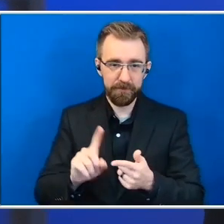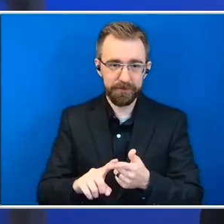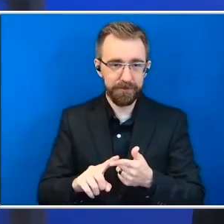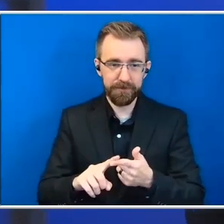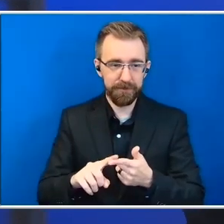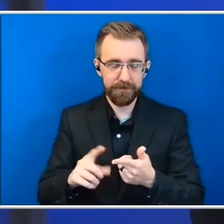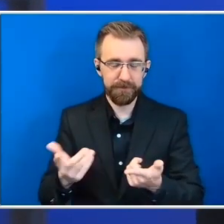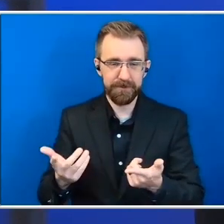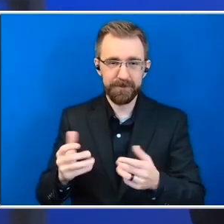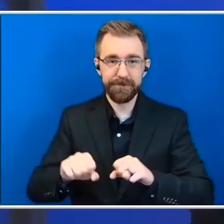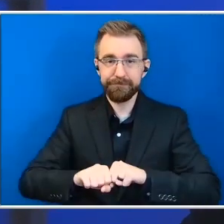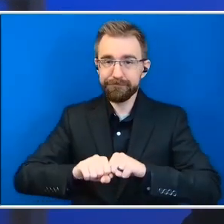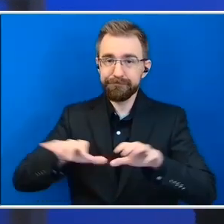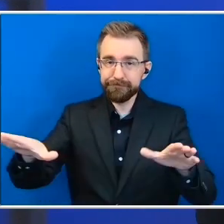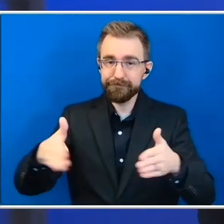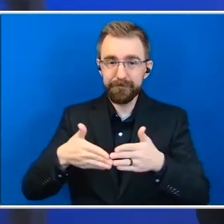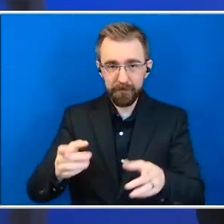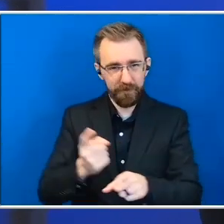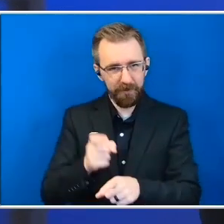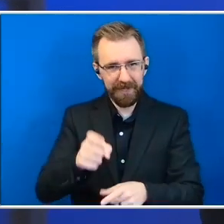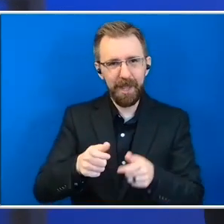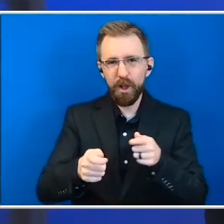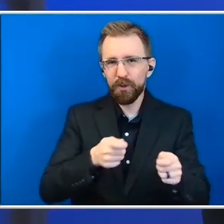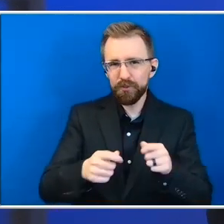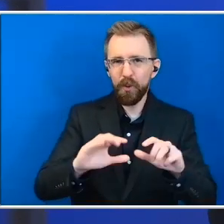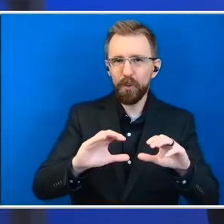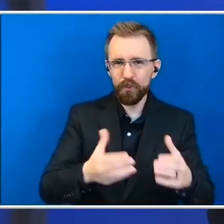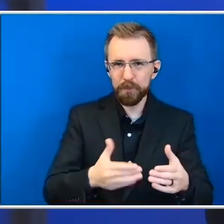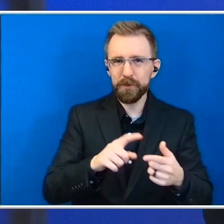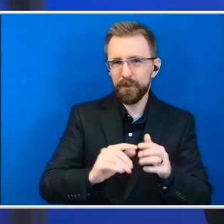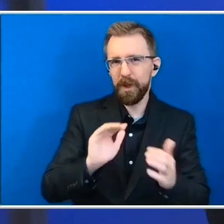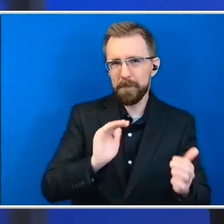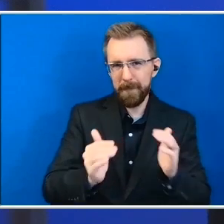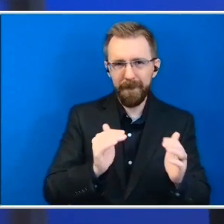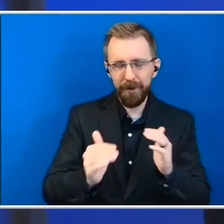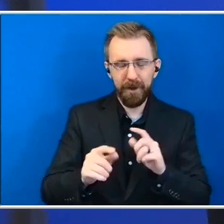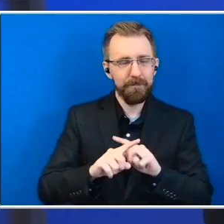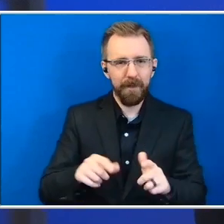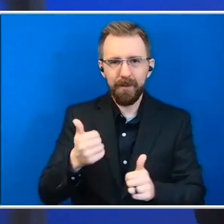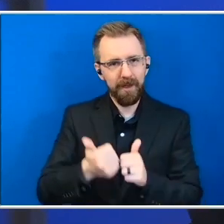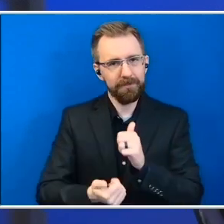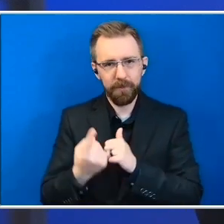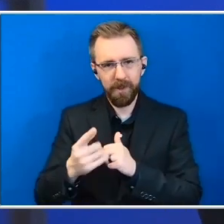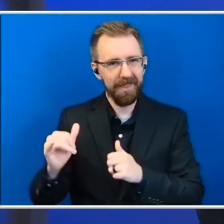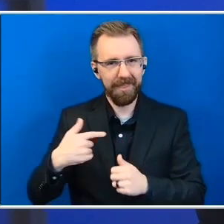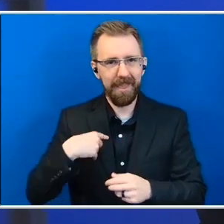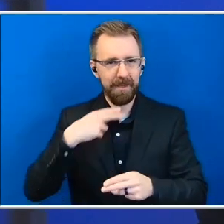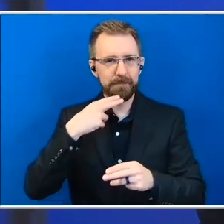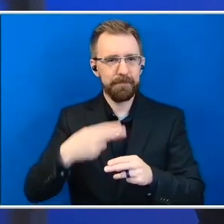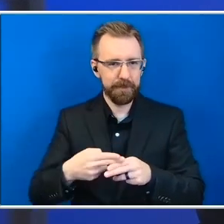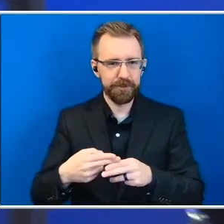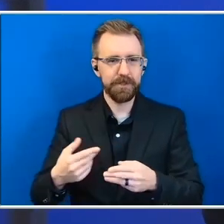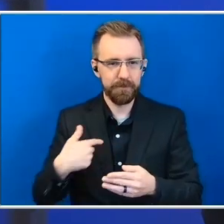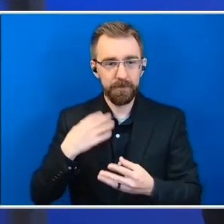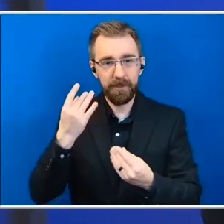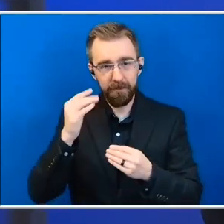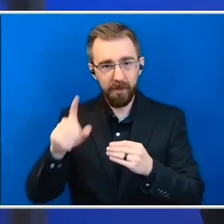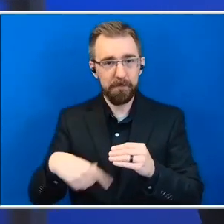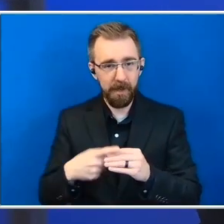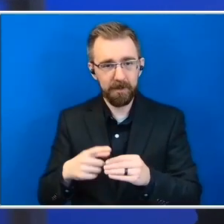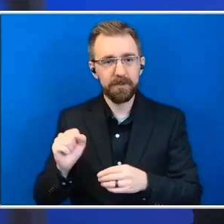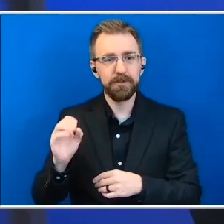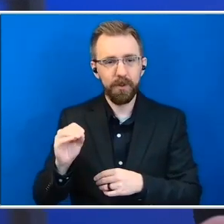public, right? We need a control group to be able to compare. But everyone, like I mentioned, we thought about it so that it's